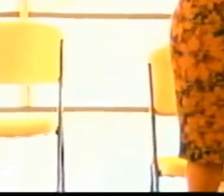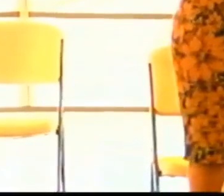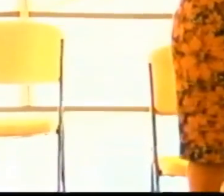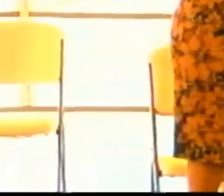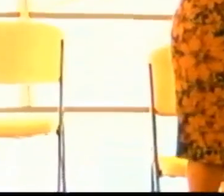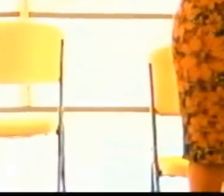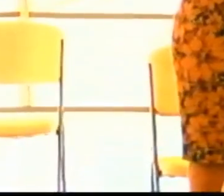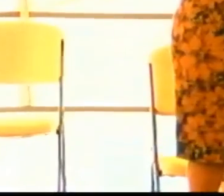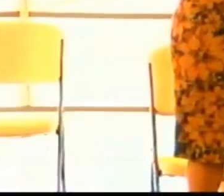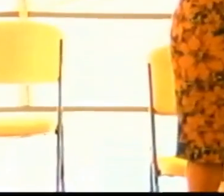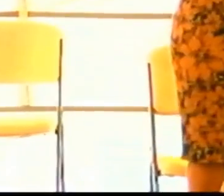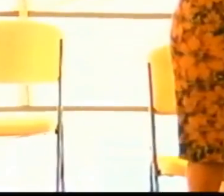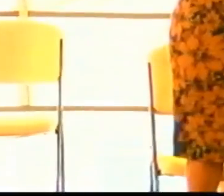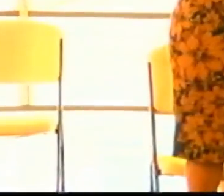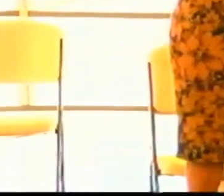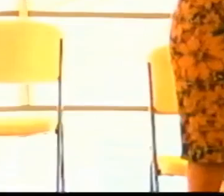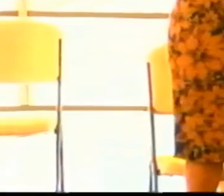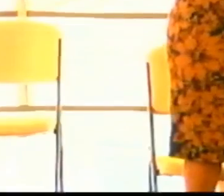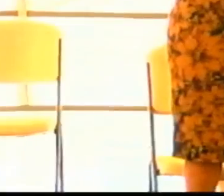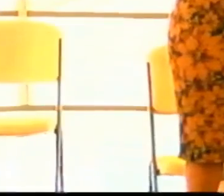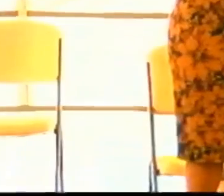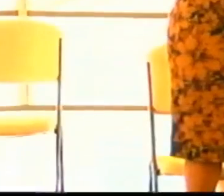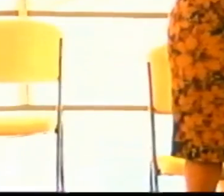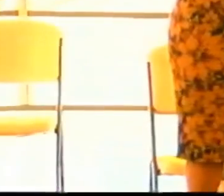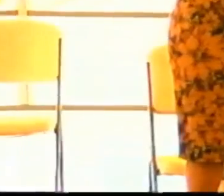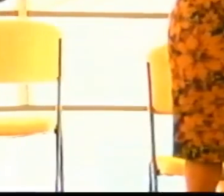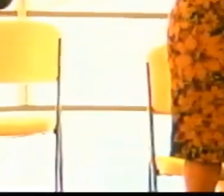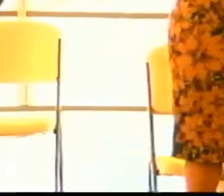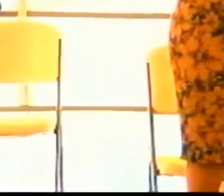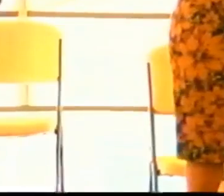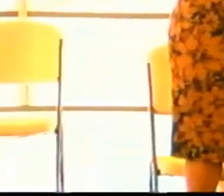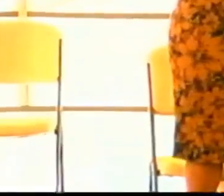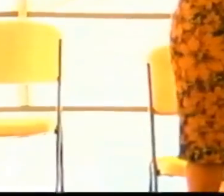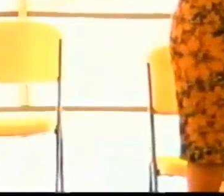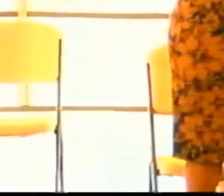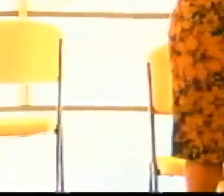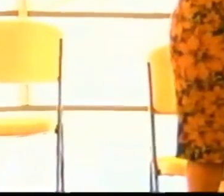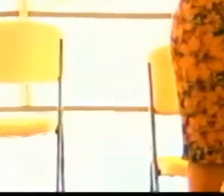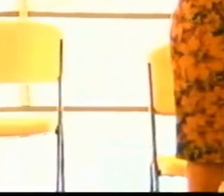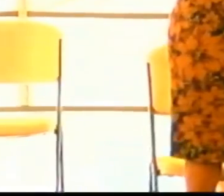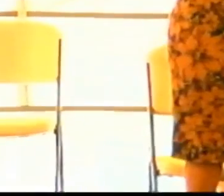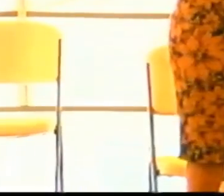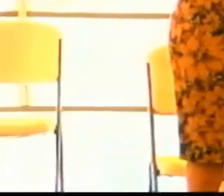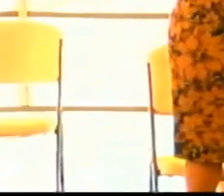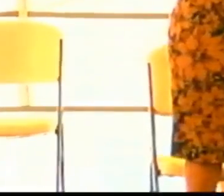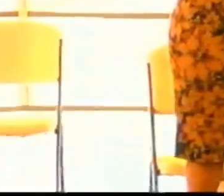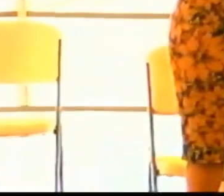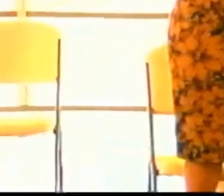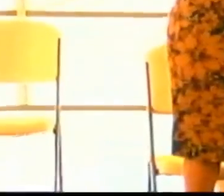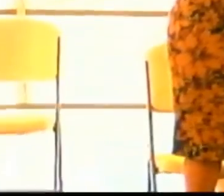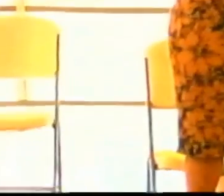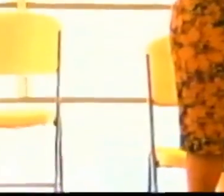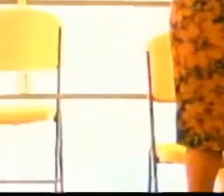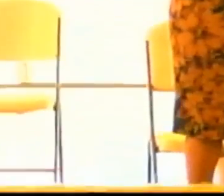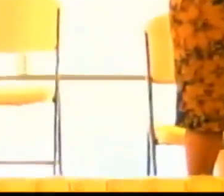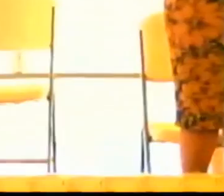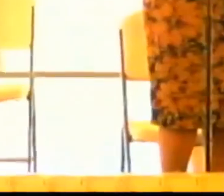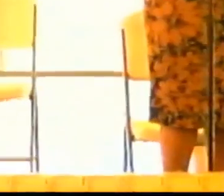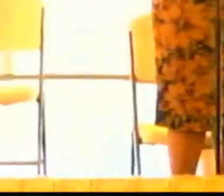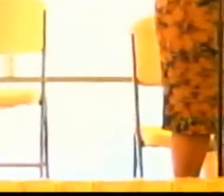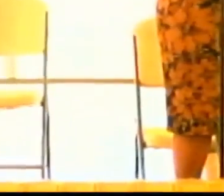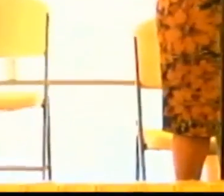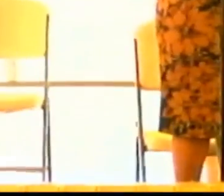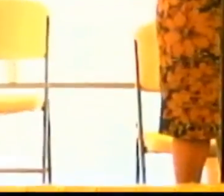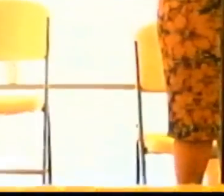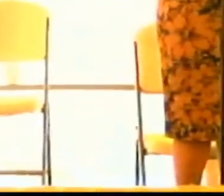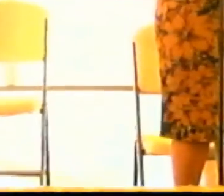Jesus over in the glory land. And I long to be by my